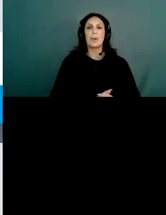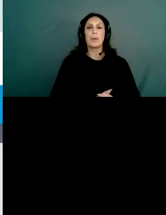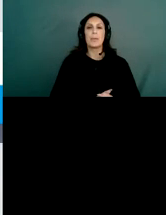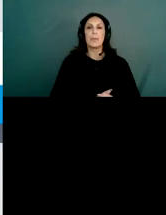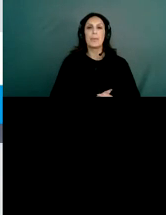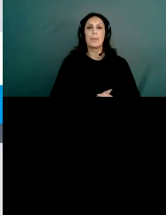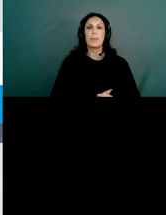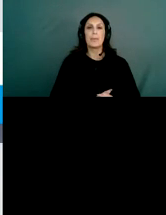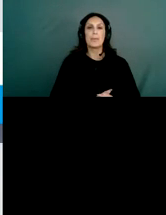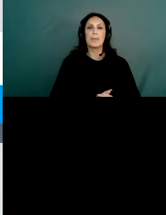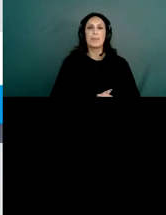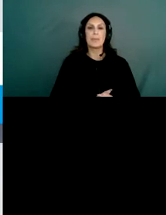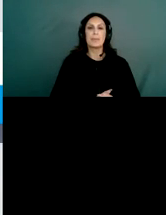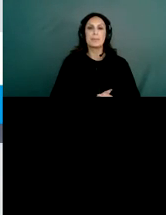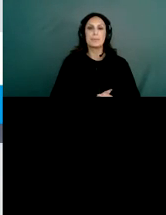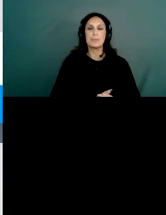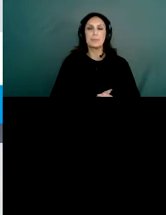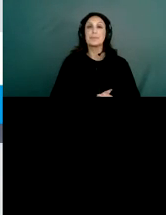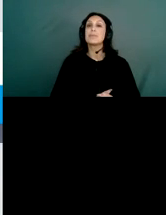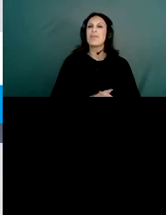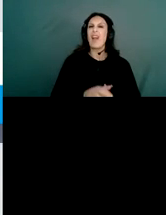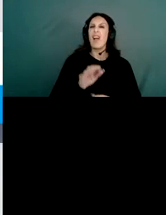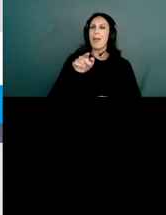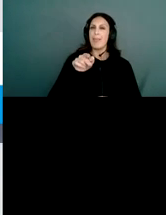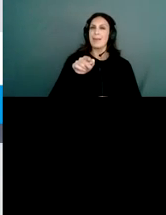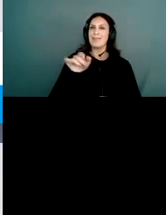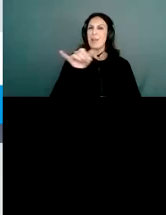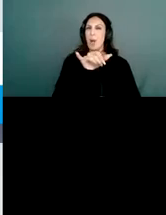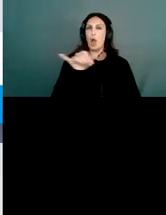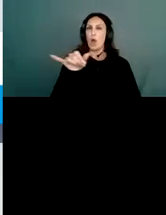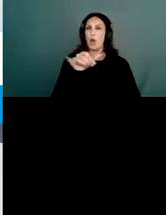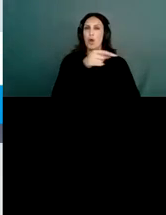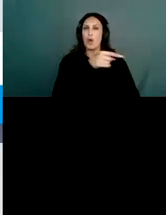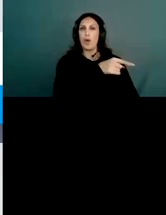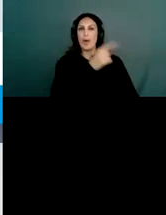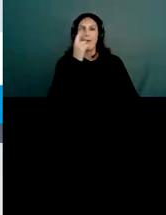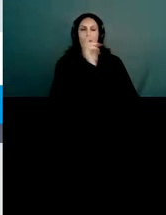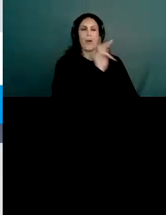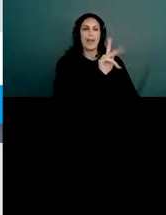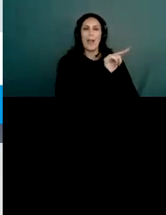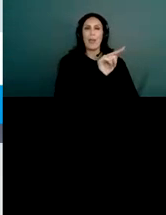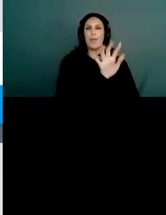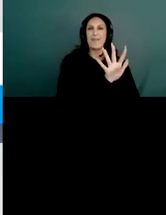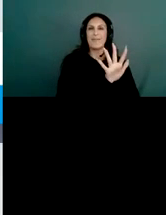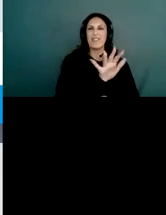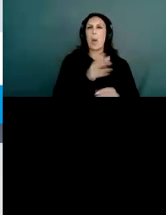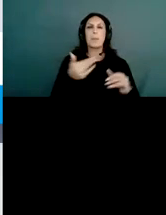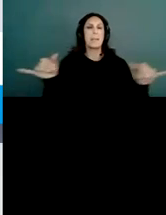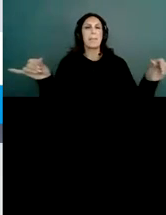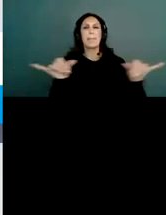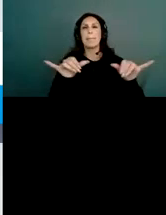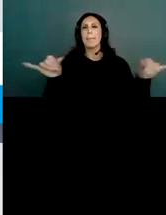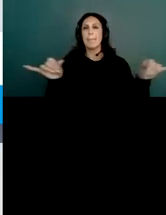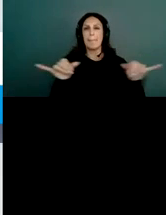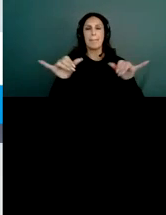And There. it's very similar to what you saw in Core 5. Again, the students will be given these activities. I had to choose